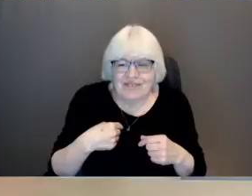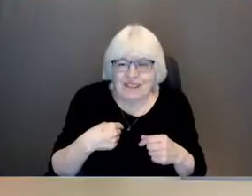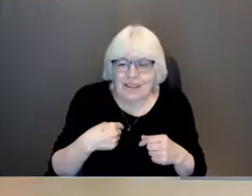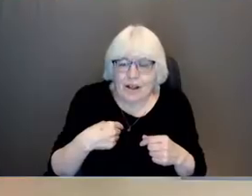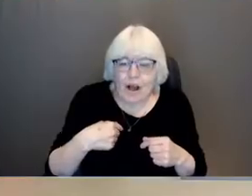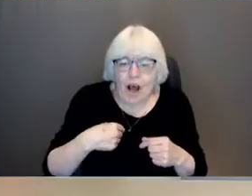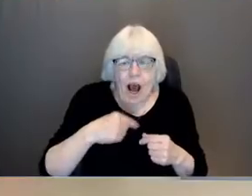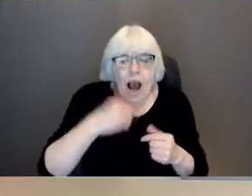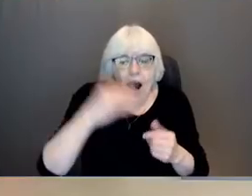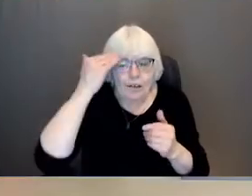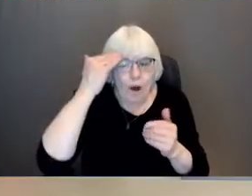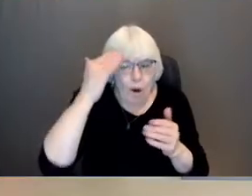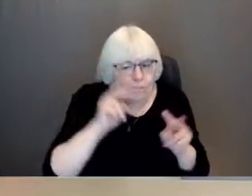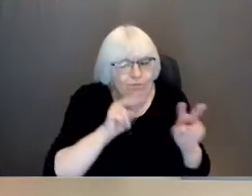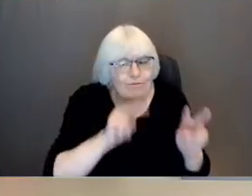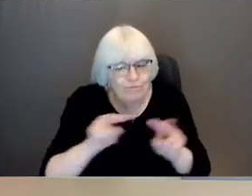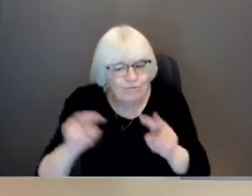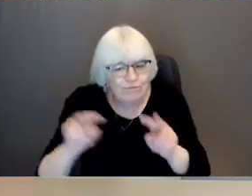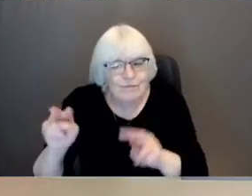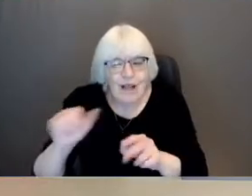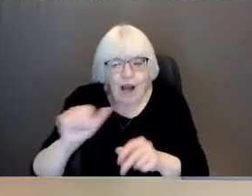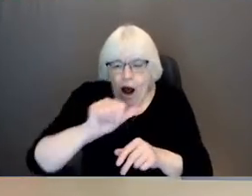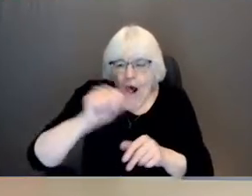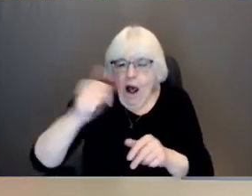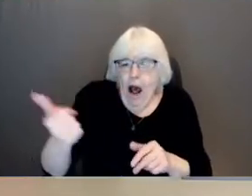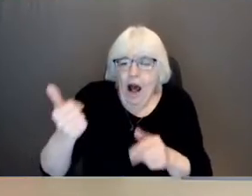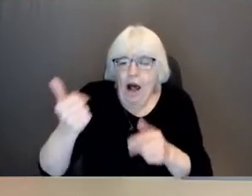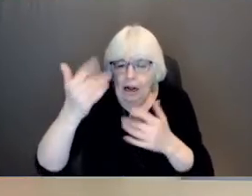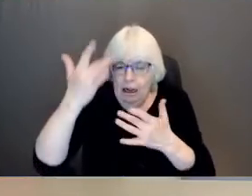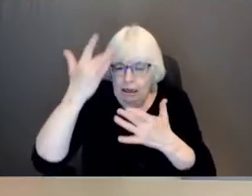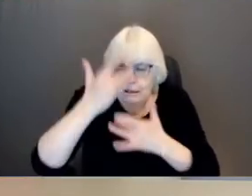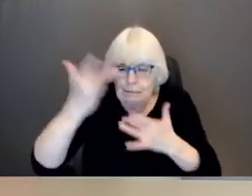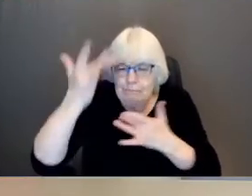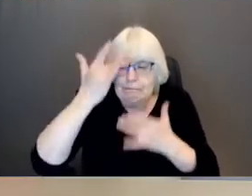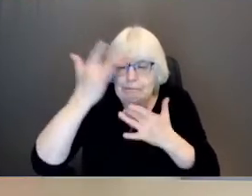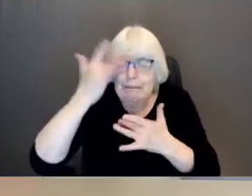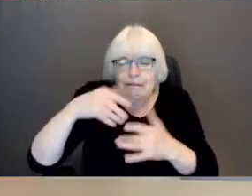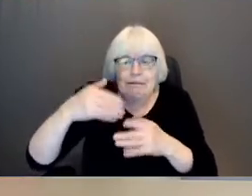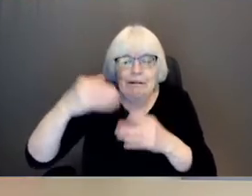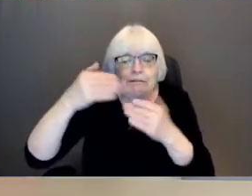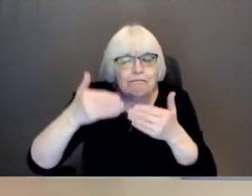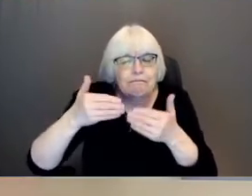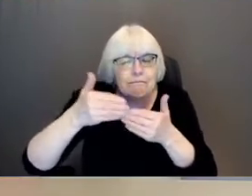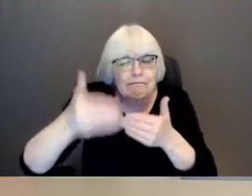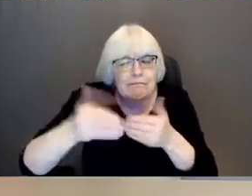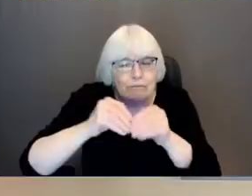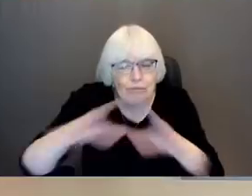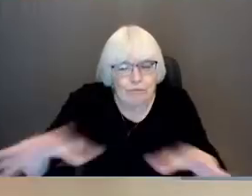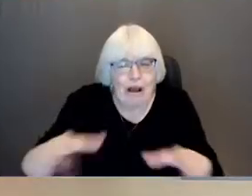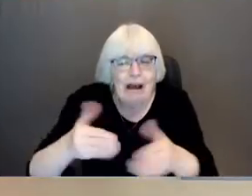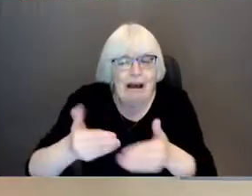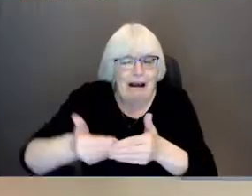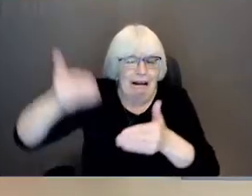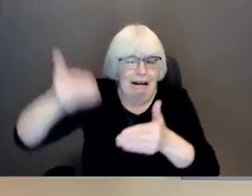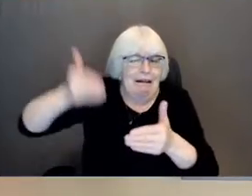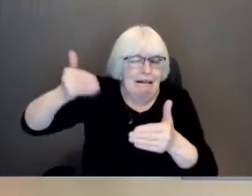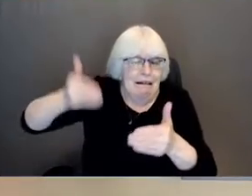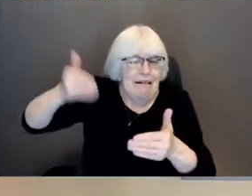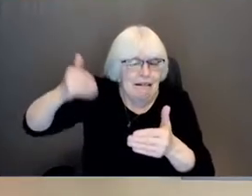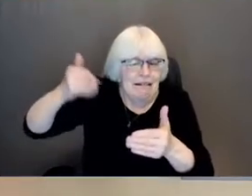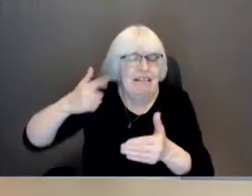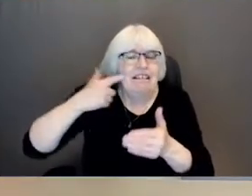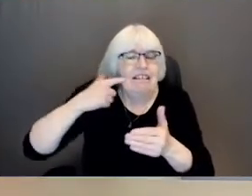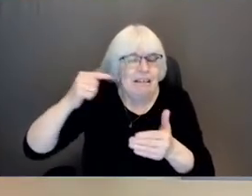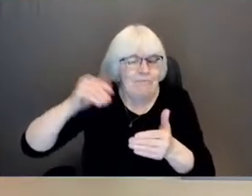modeling. It's based on some of the input from infectious disease experts